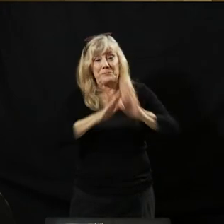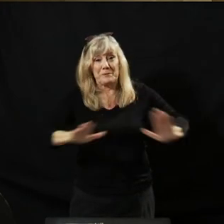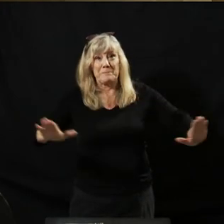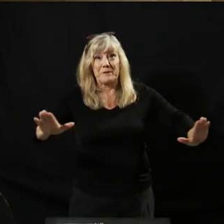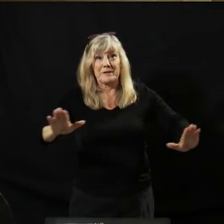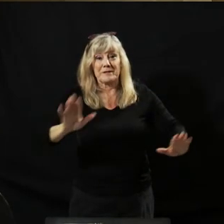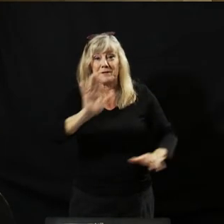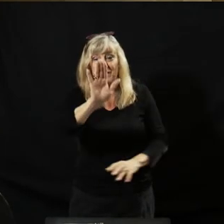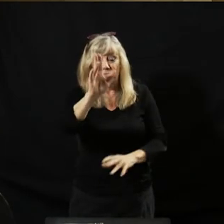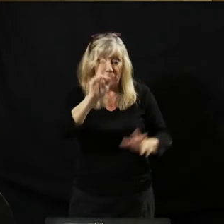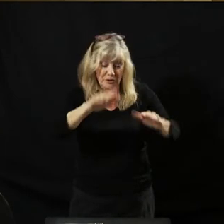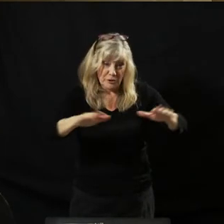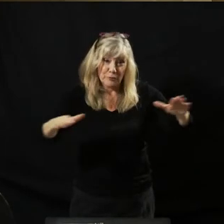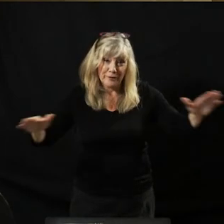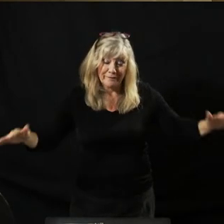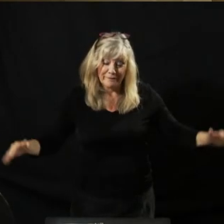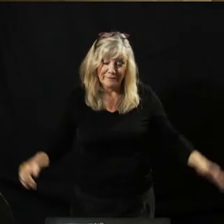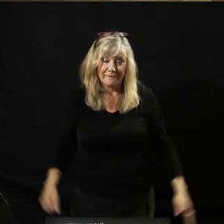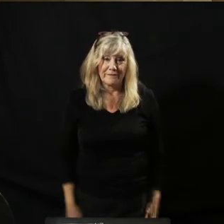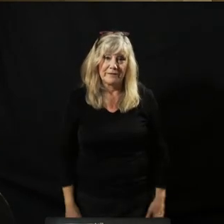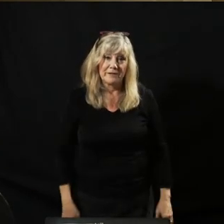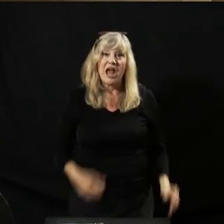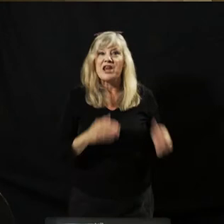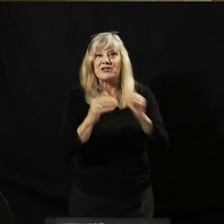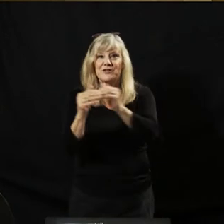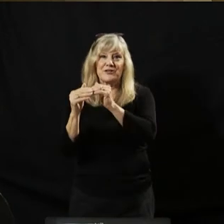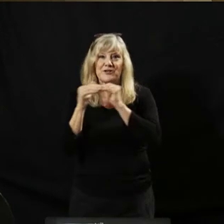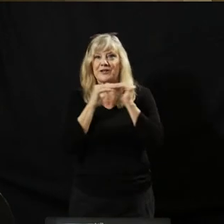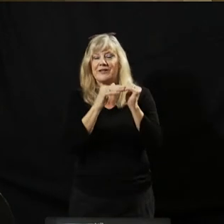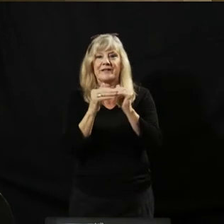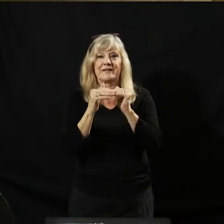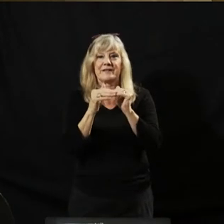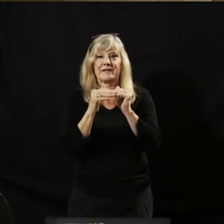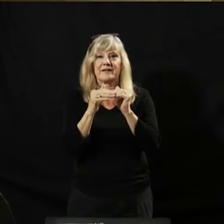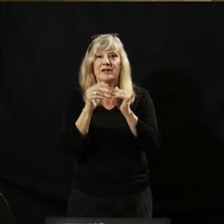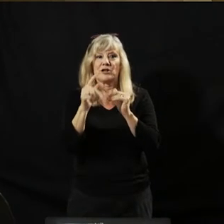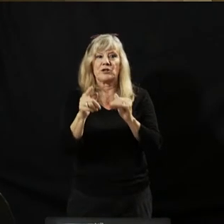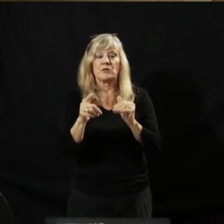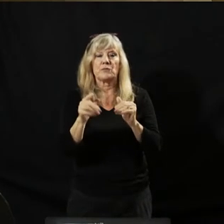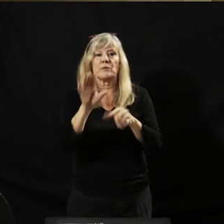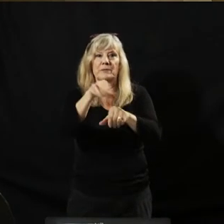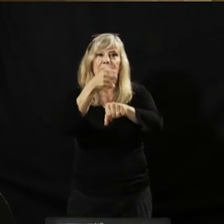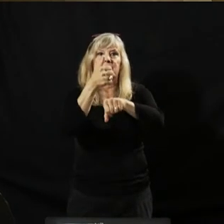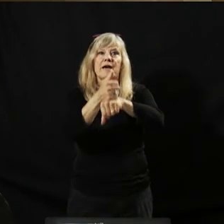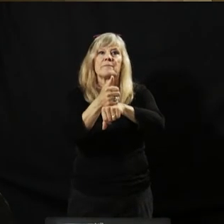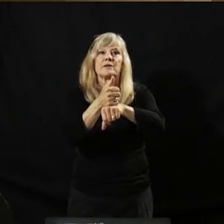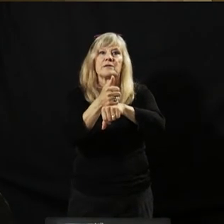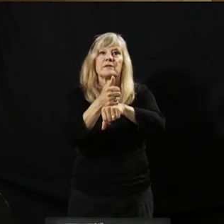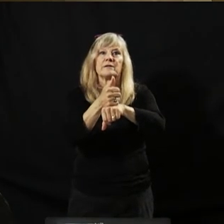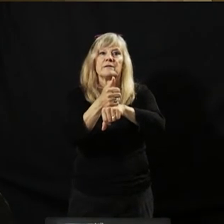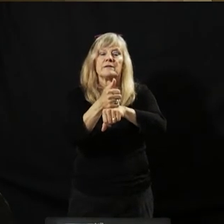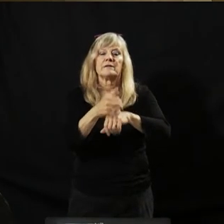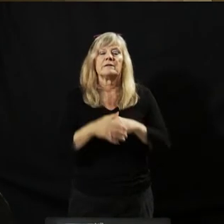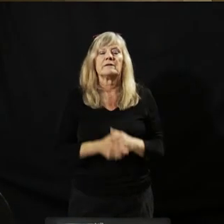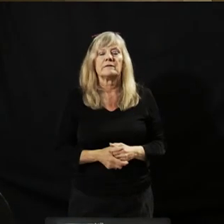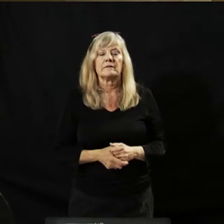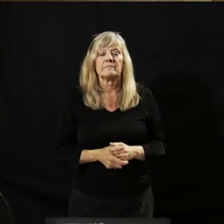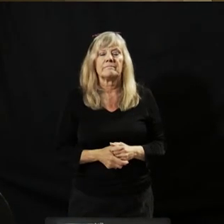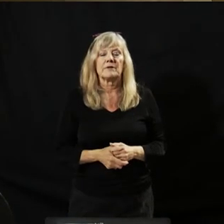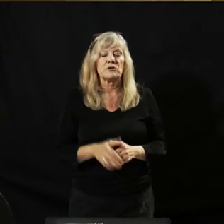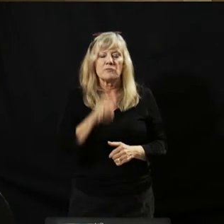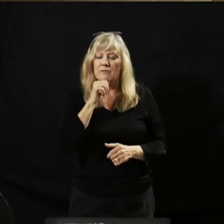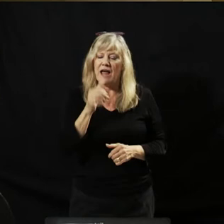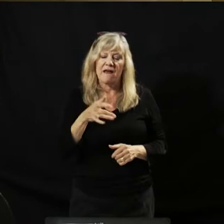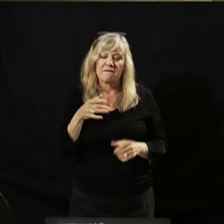children. In justice yet you shall be established, far from the fear of